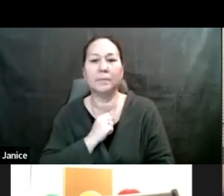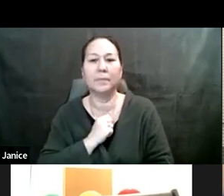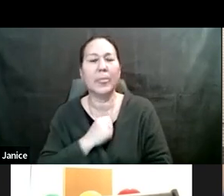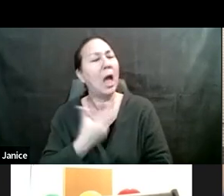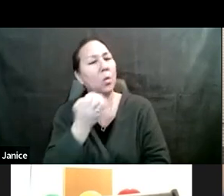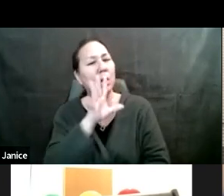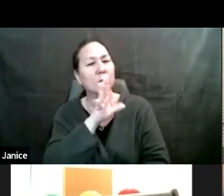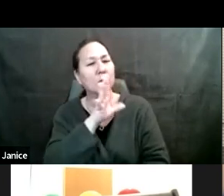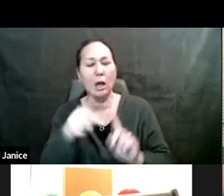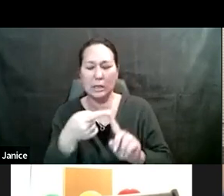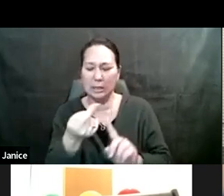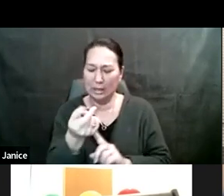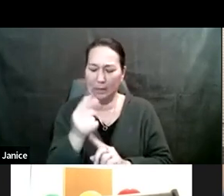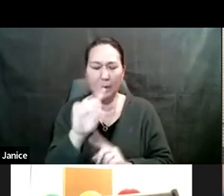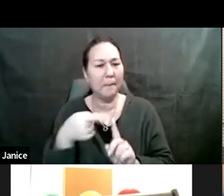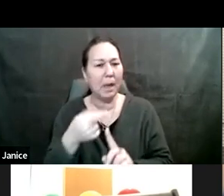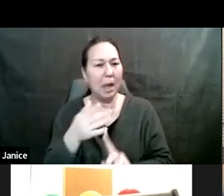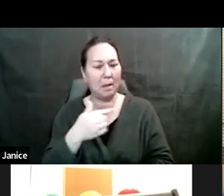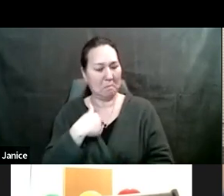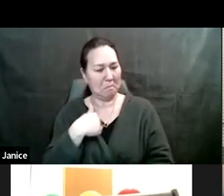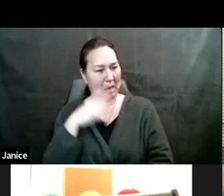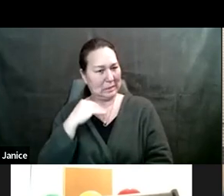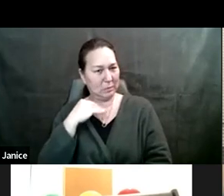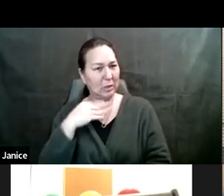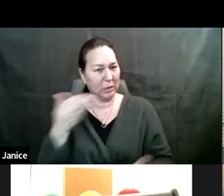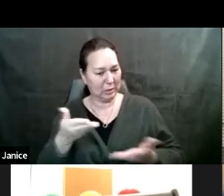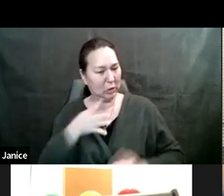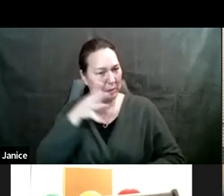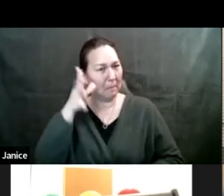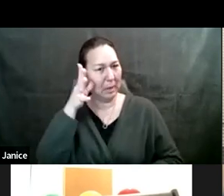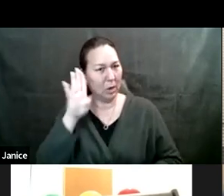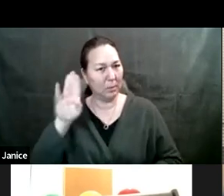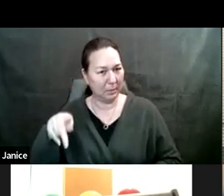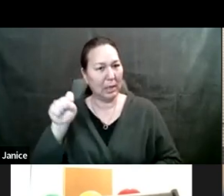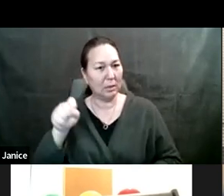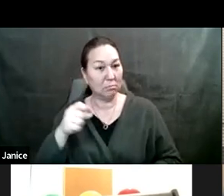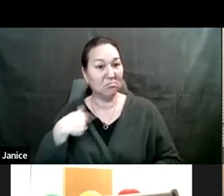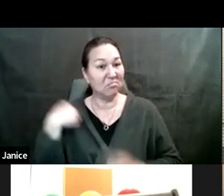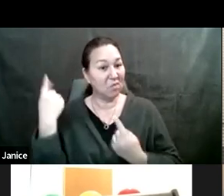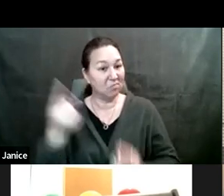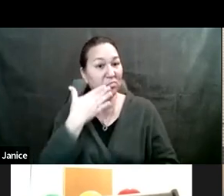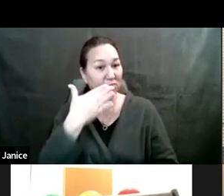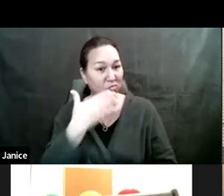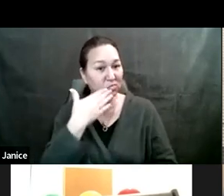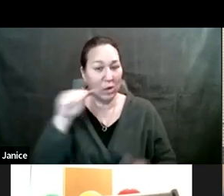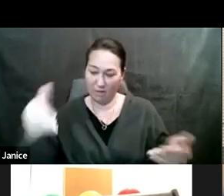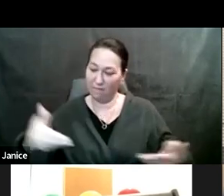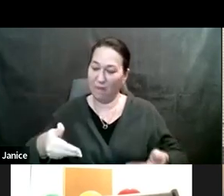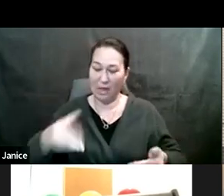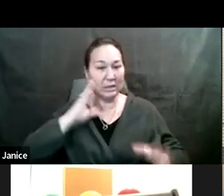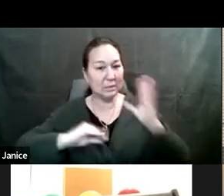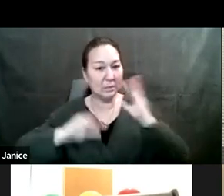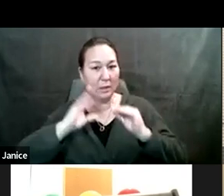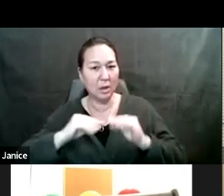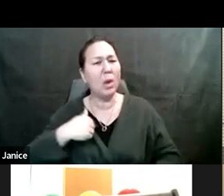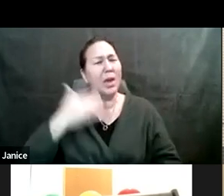a little bit about my experience in BPS as a parent I have a good in my experience as we know BPS is not a